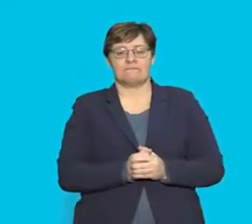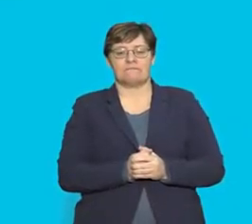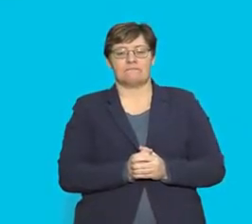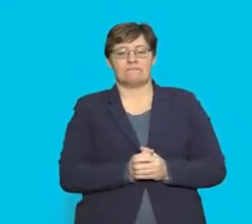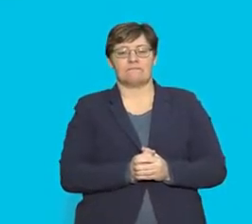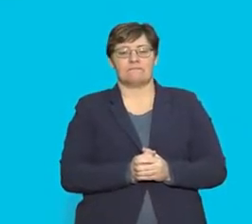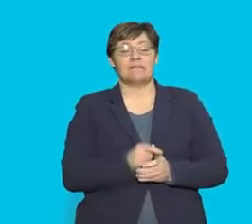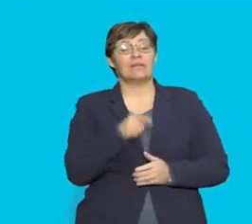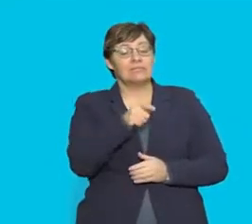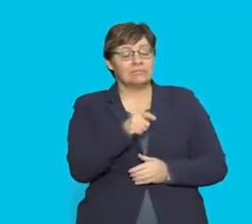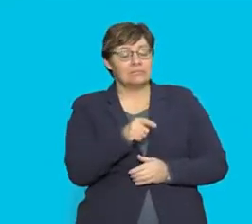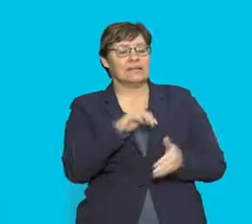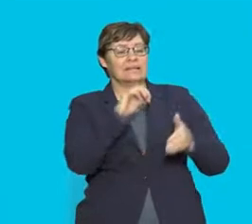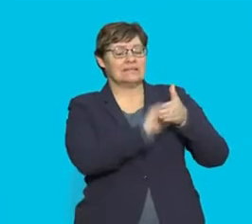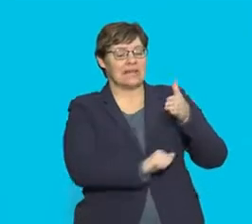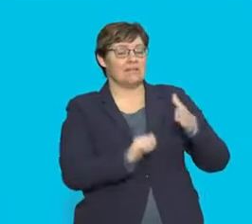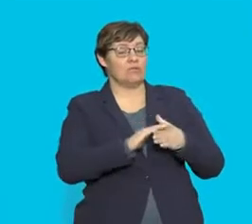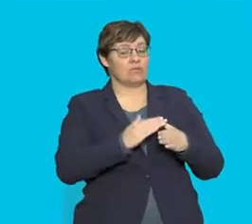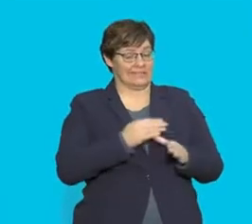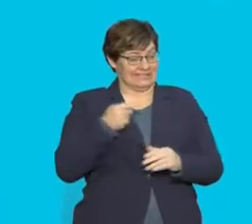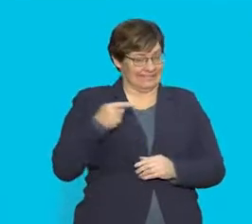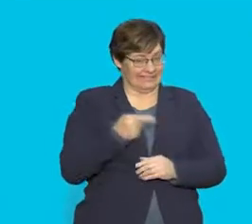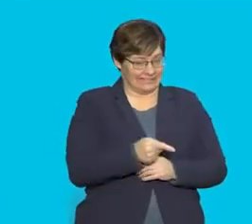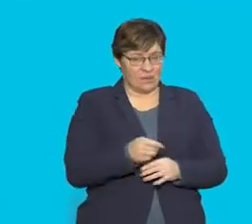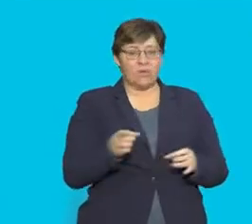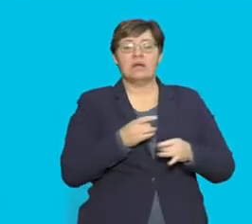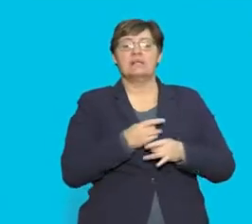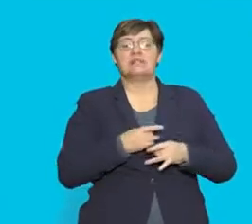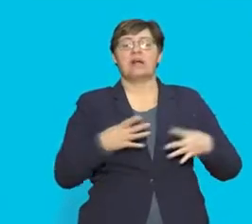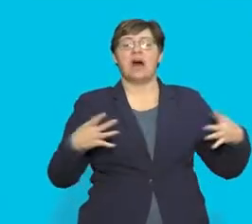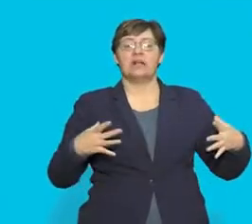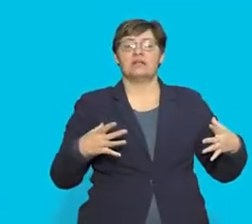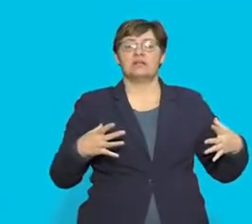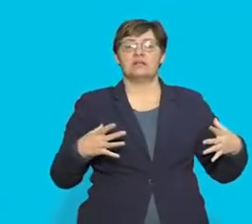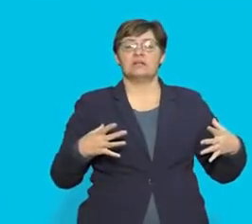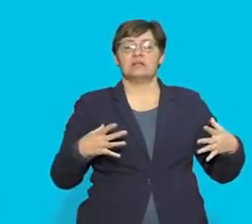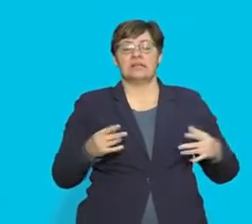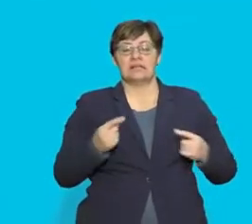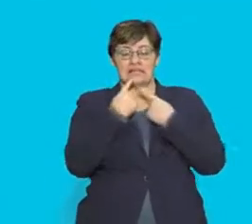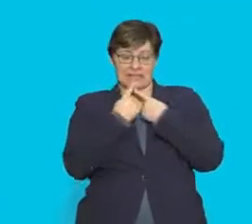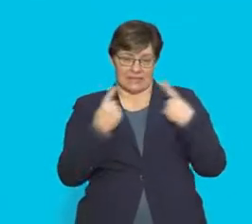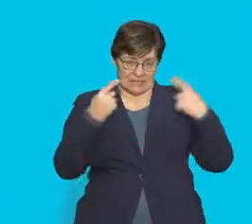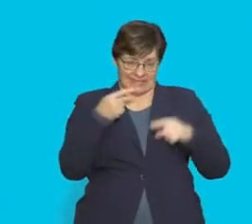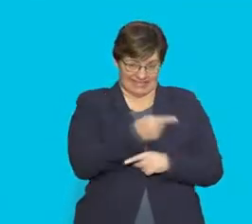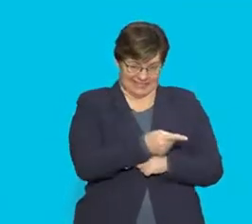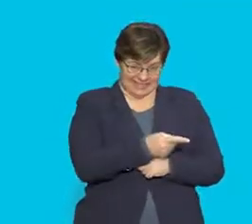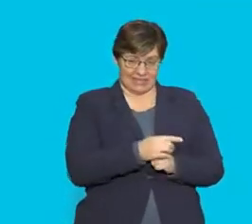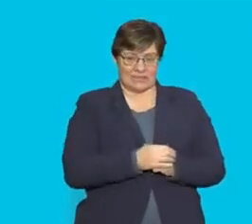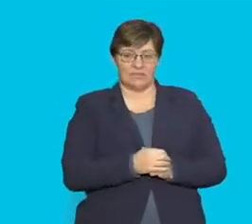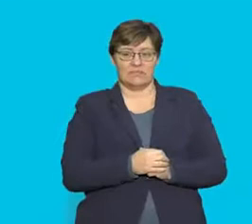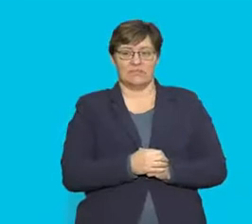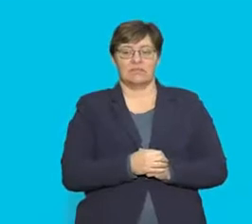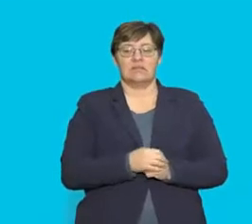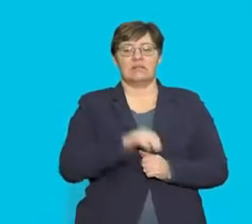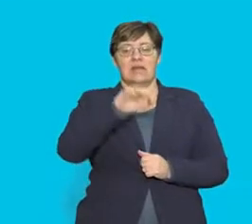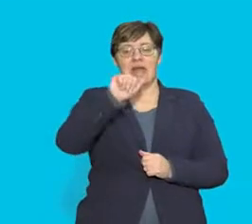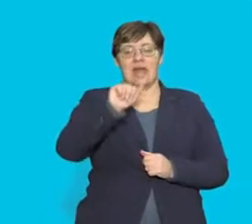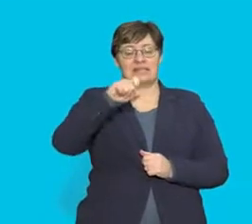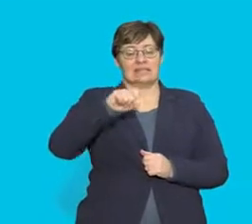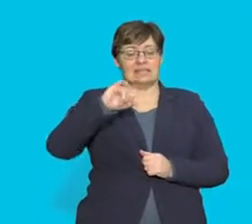Now, this deductive reasoning of ours, we start with the starting statement, right? I said this is our actual,